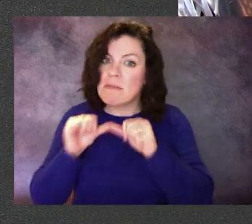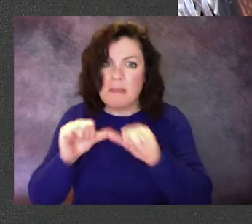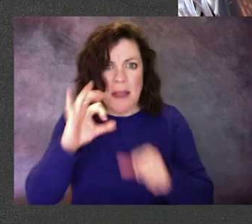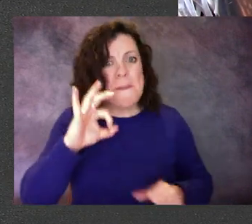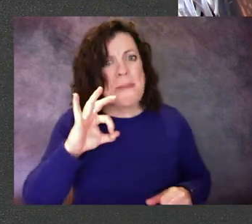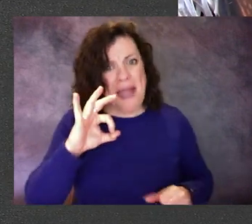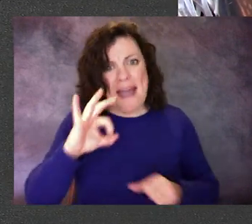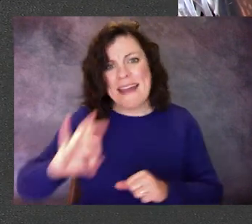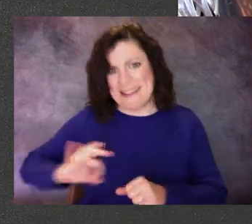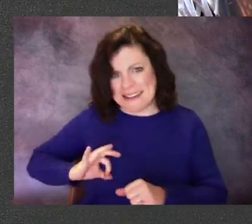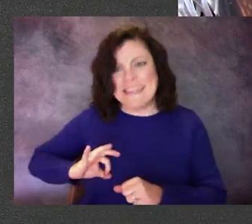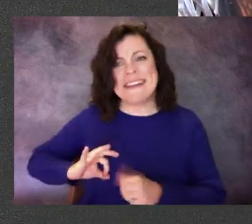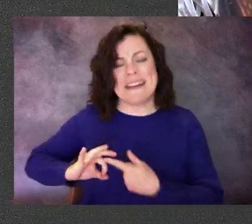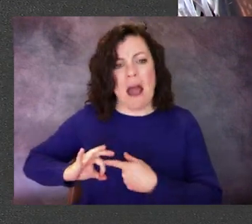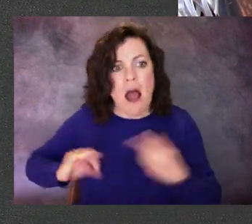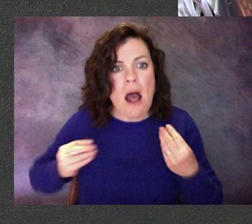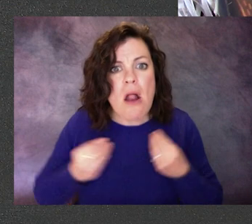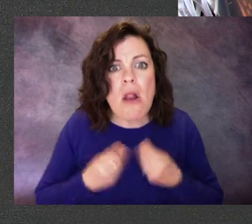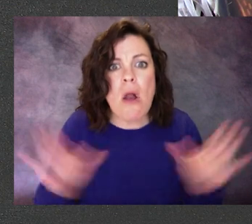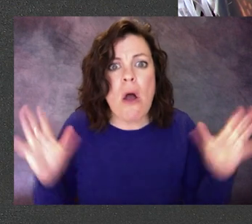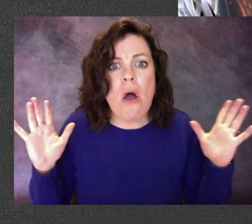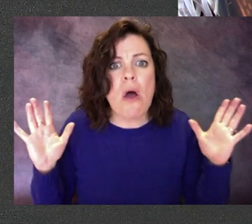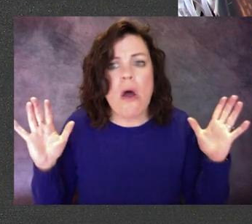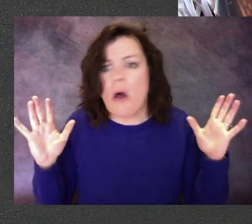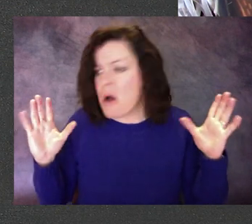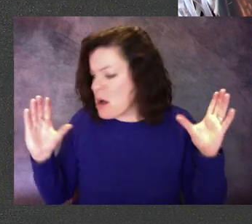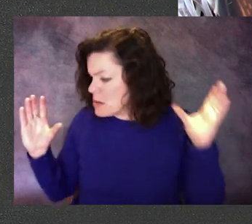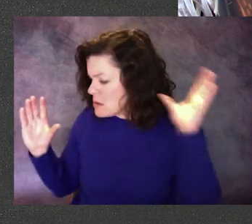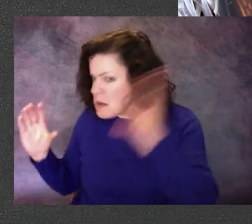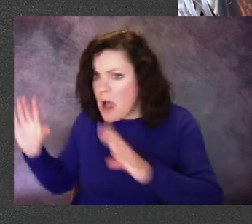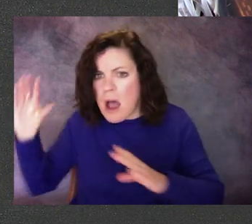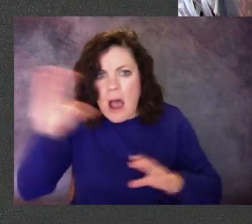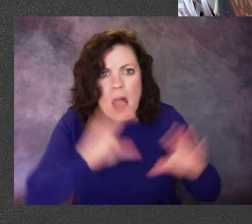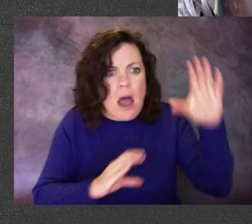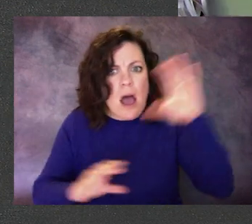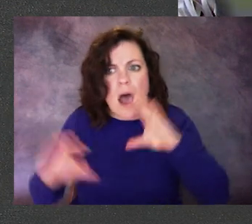Joseph had a little button. One day he lost it.